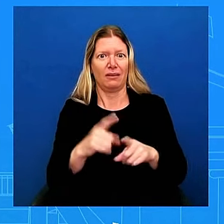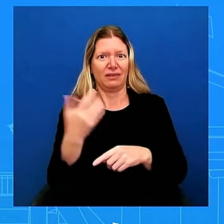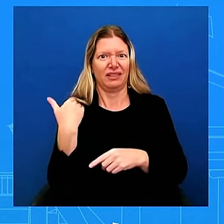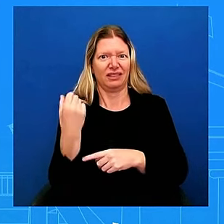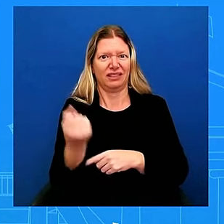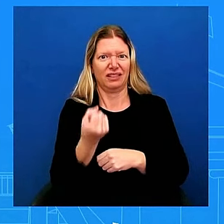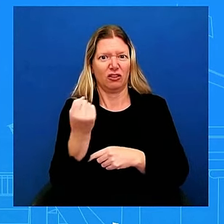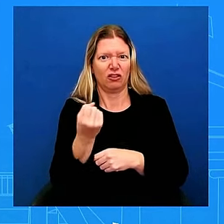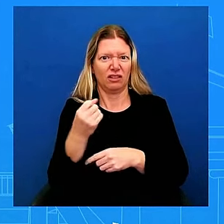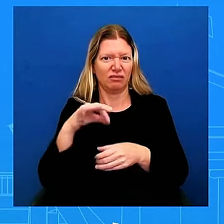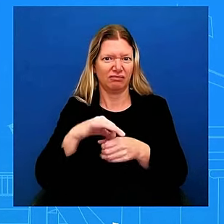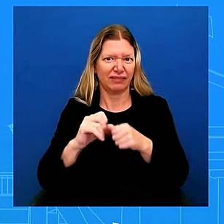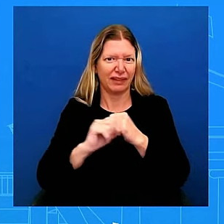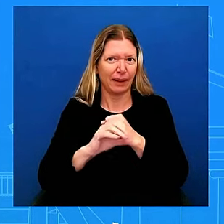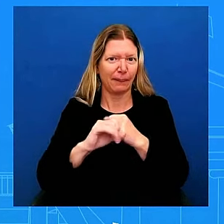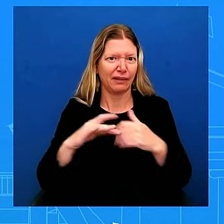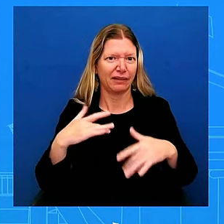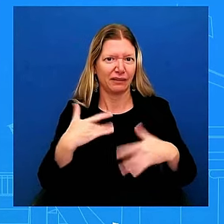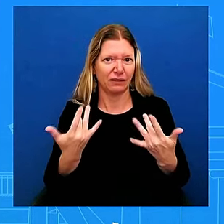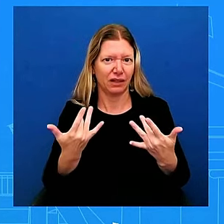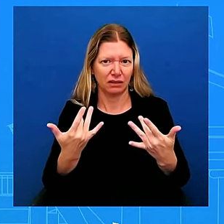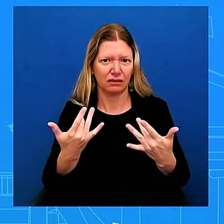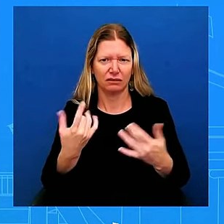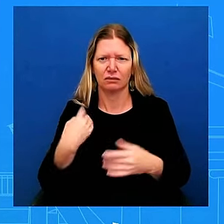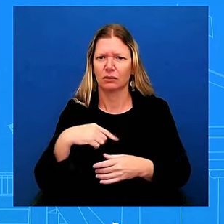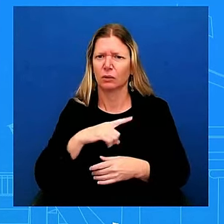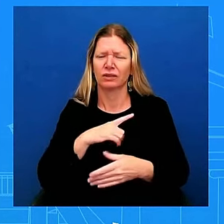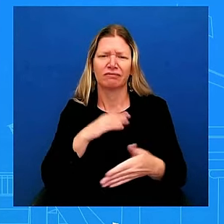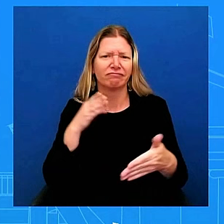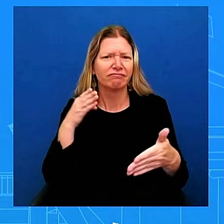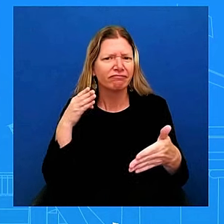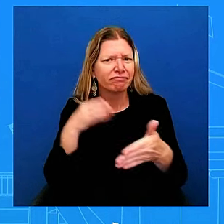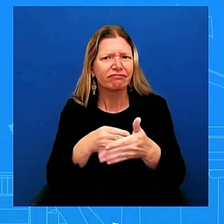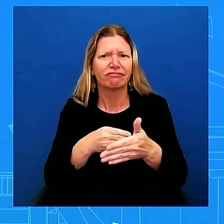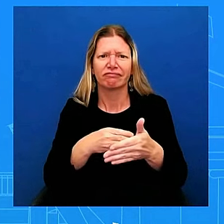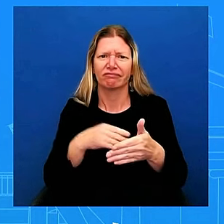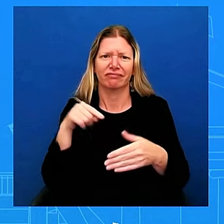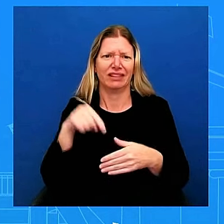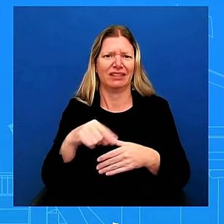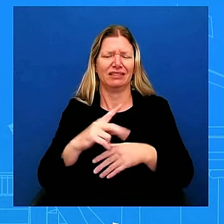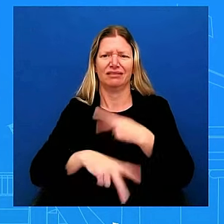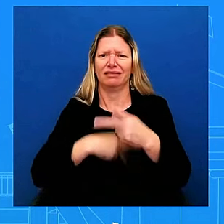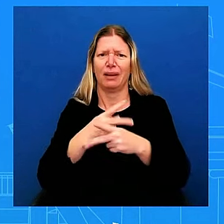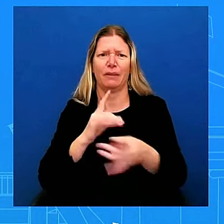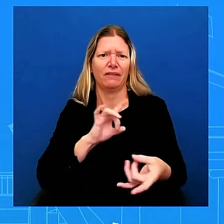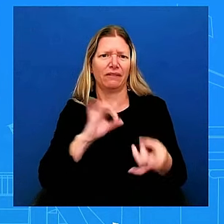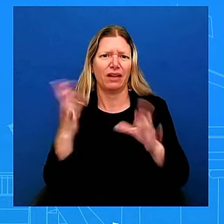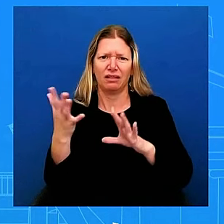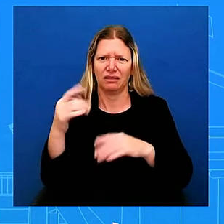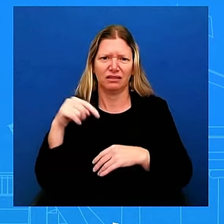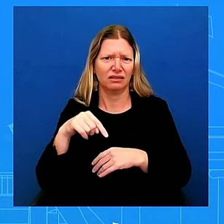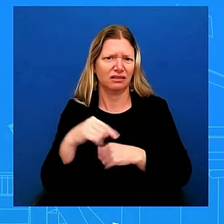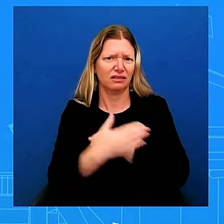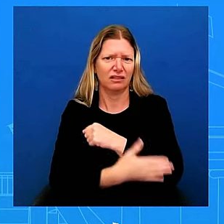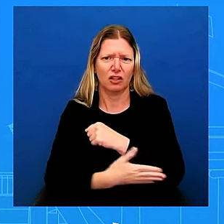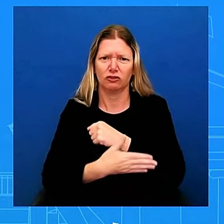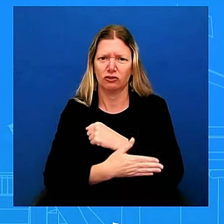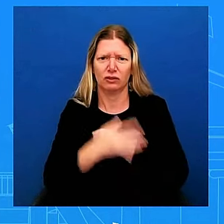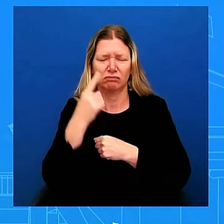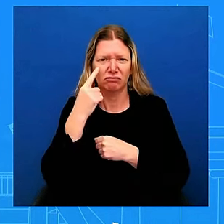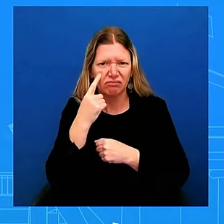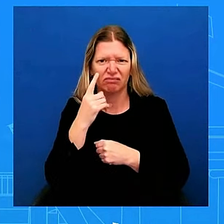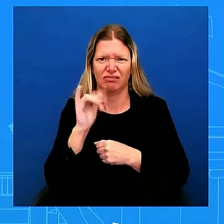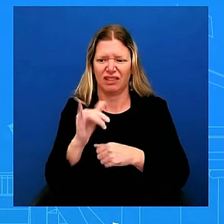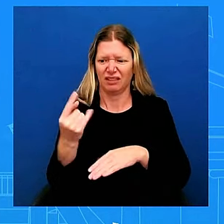the strongest possible terms, the violence our nation witnessed that day. Such acts are unacceptable in